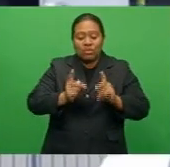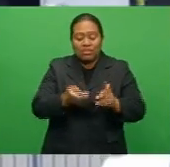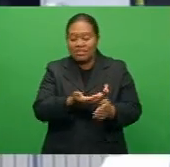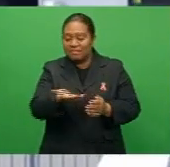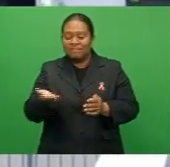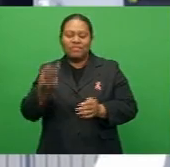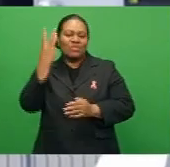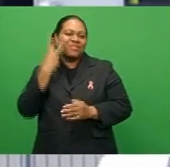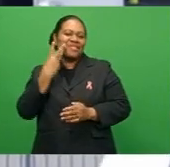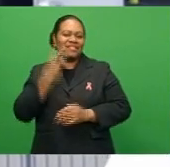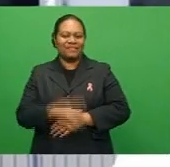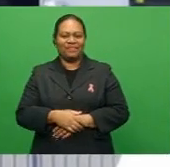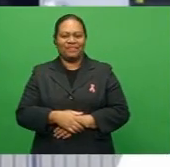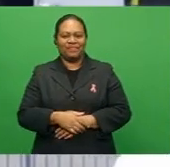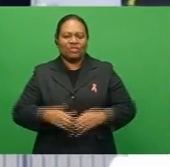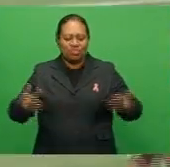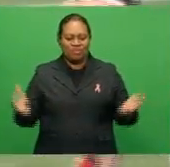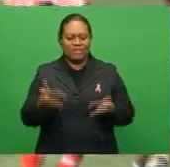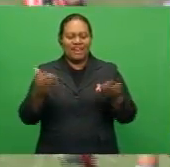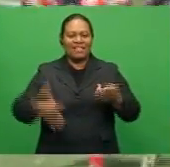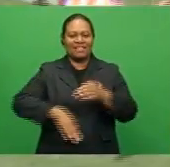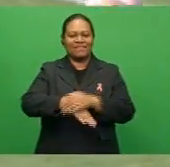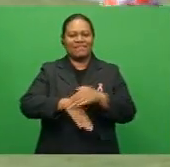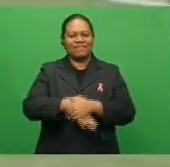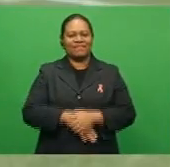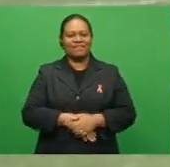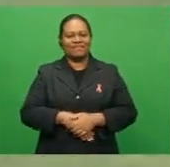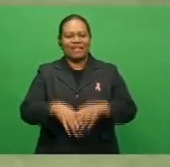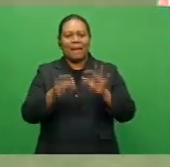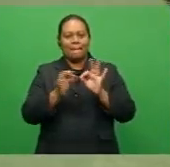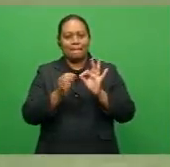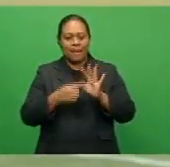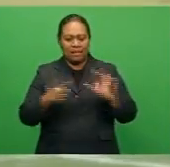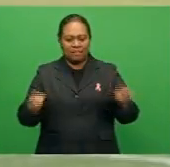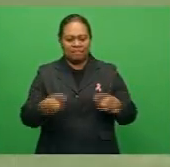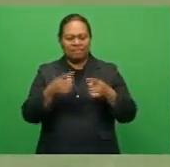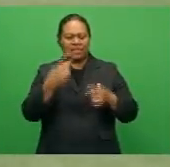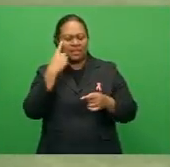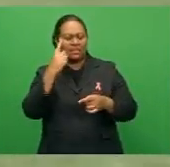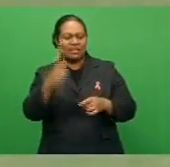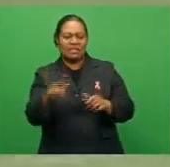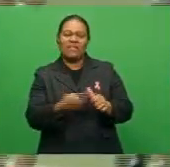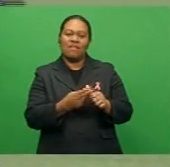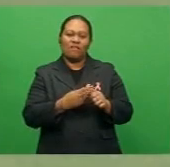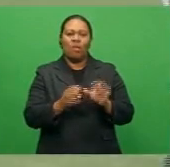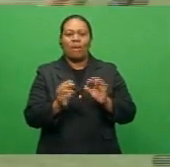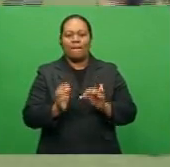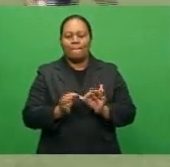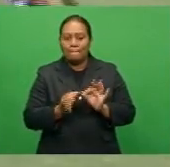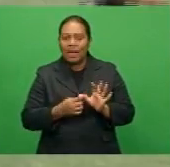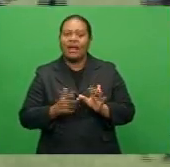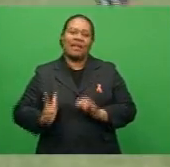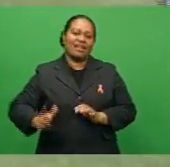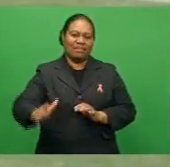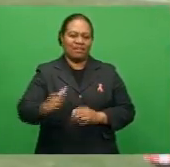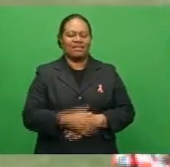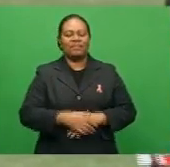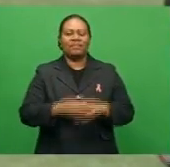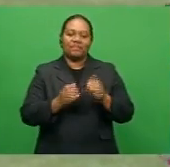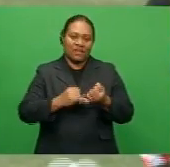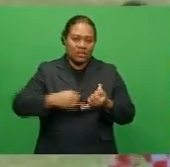Fans can expect intense level of competition in the Vodafone Women's Inter-District Championship semi-finals. The top 4 teams, including